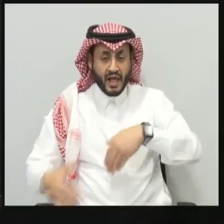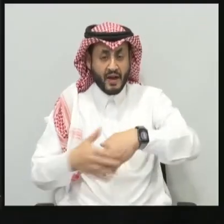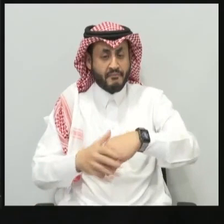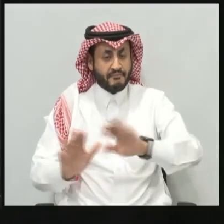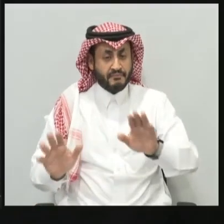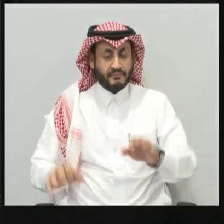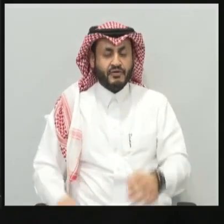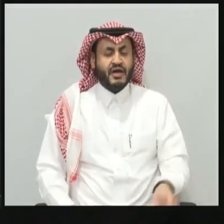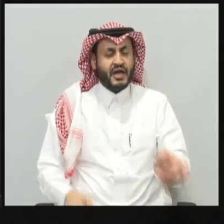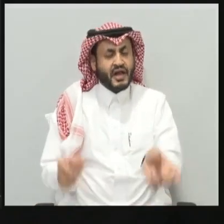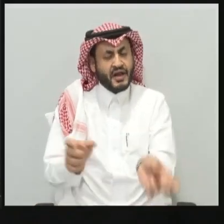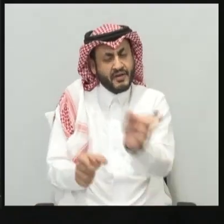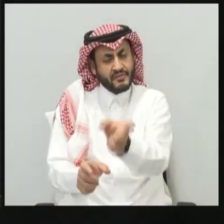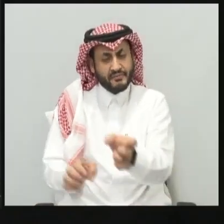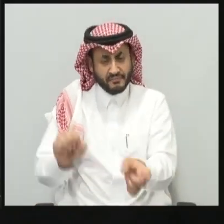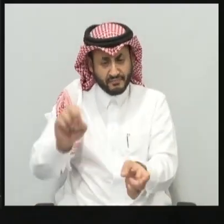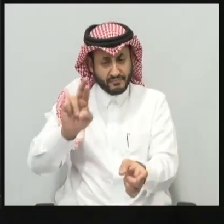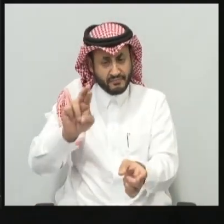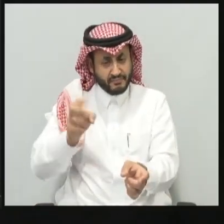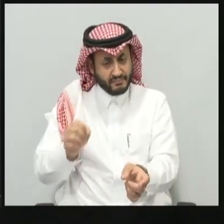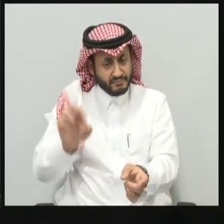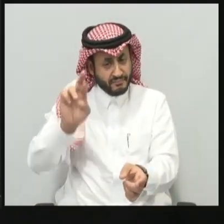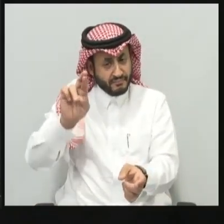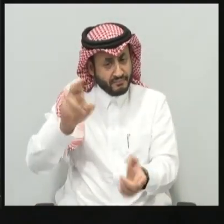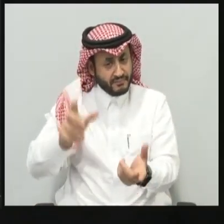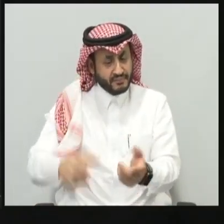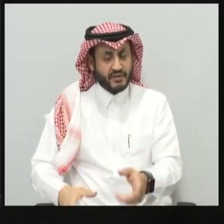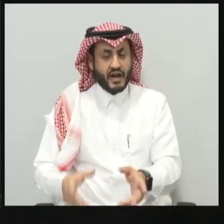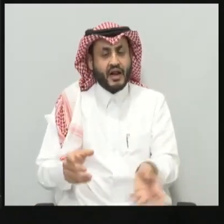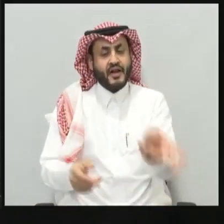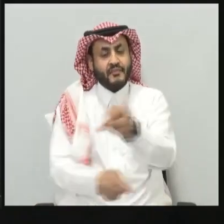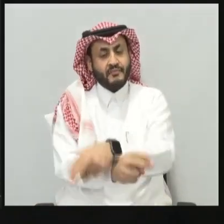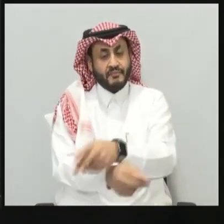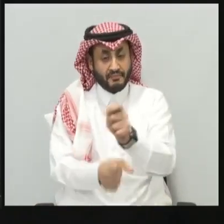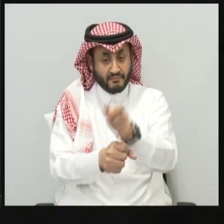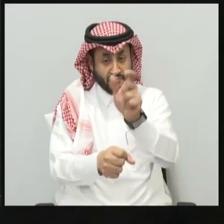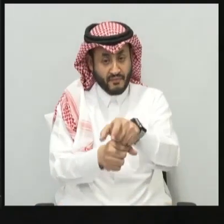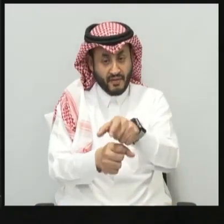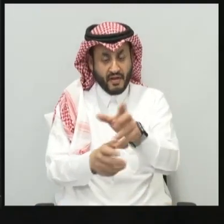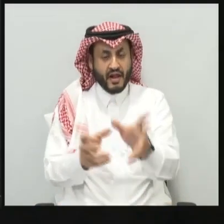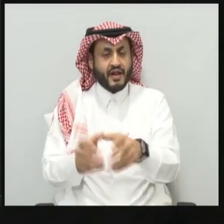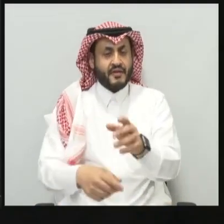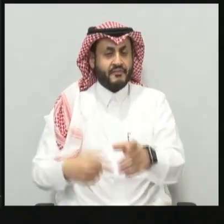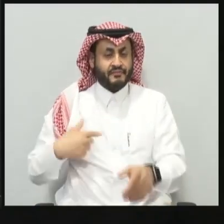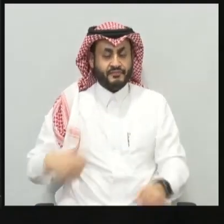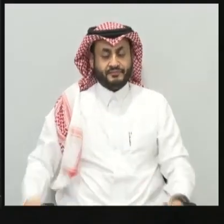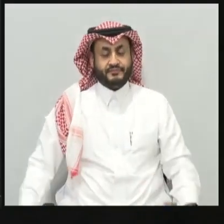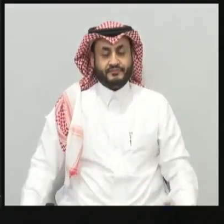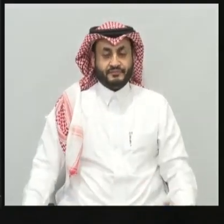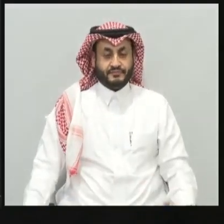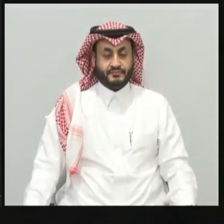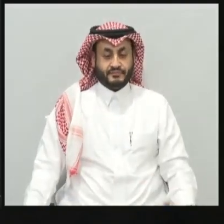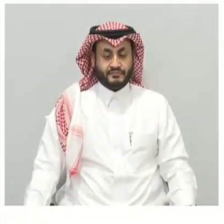football. But if we add ER to the verb, it becomes a job, a player. He is a football